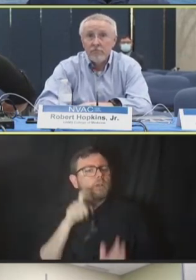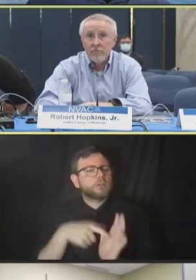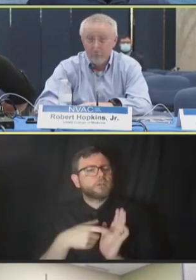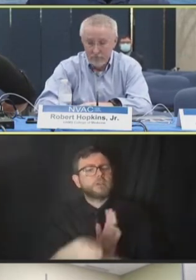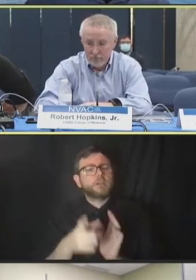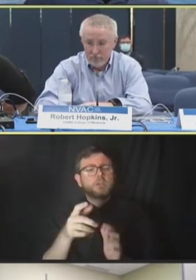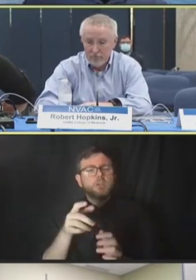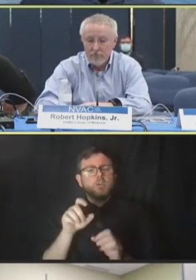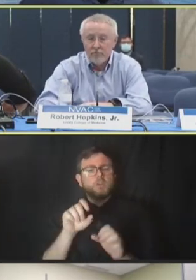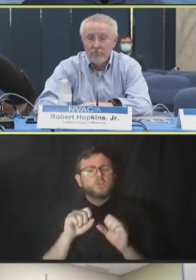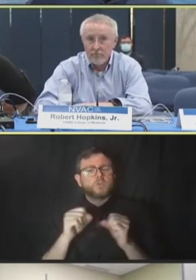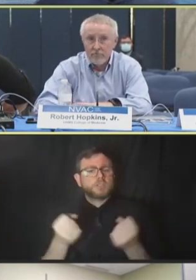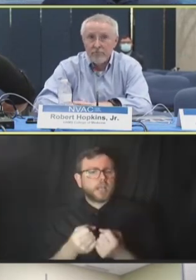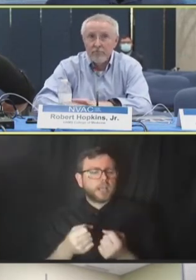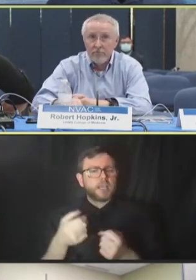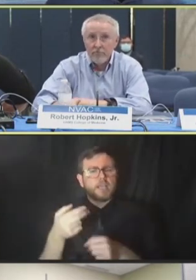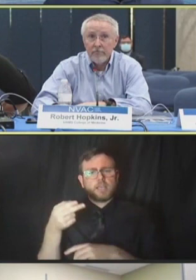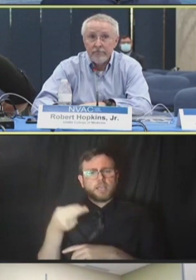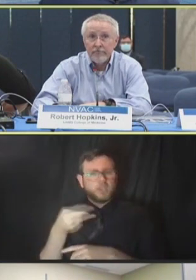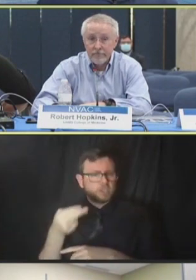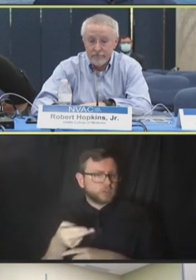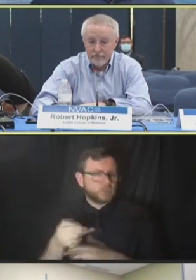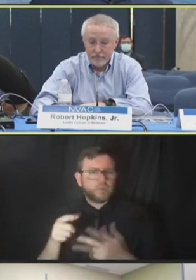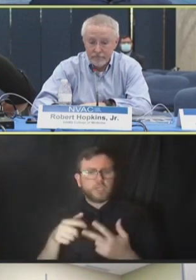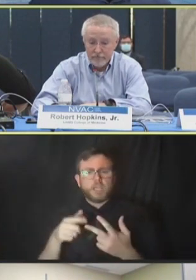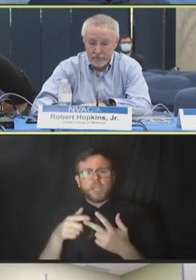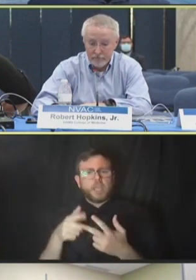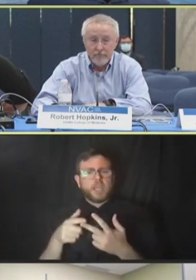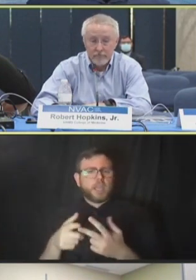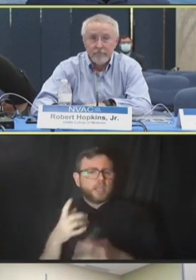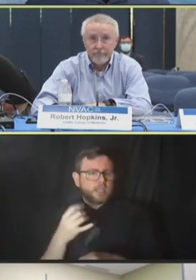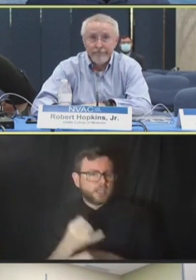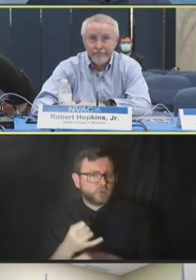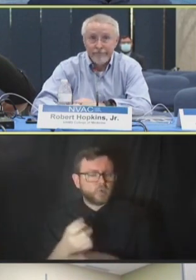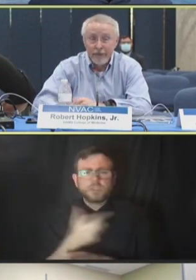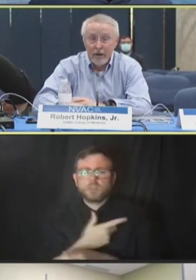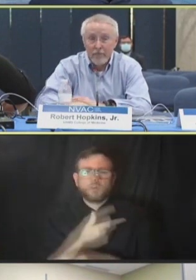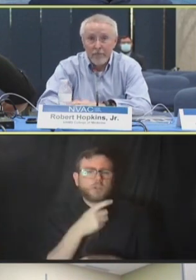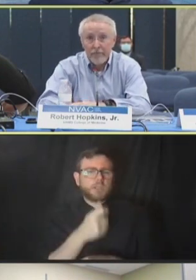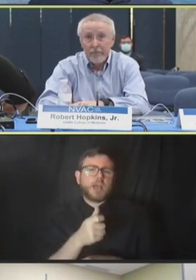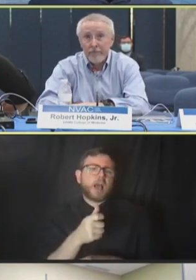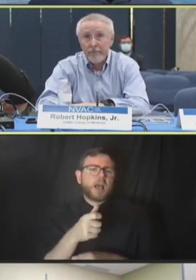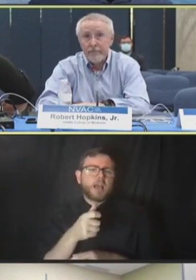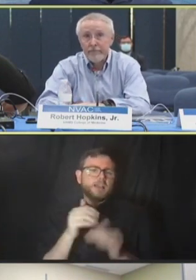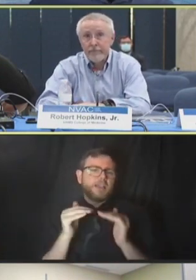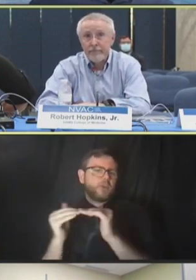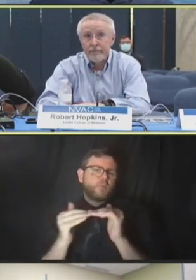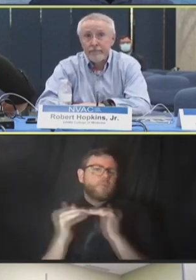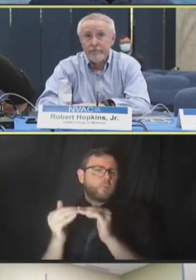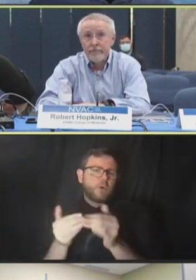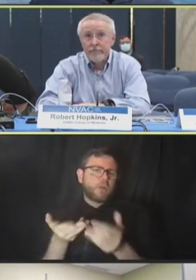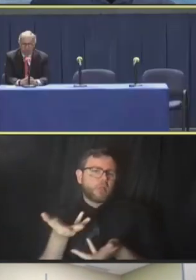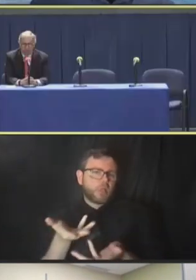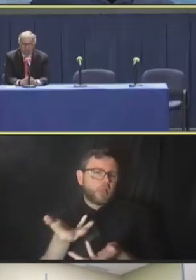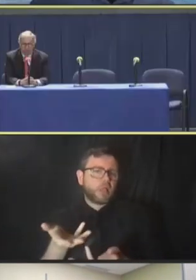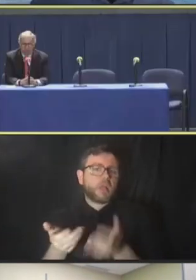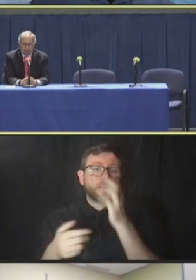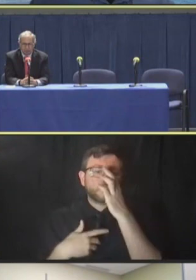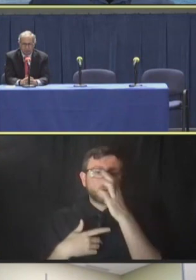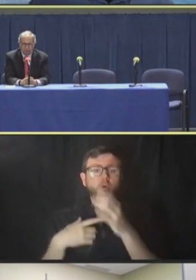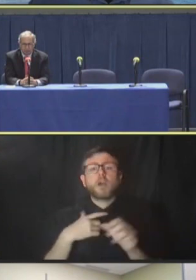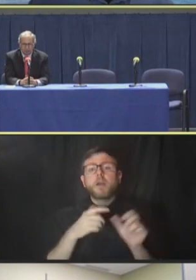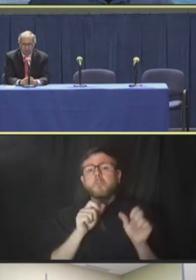society and history and institutions do not treat everybody equally. And therefore, the ability of an